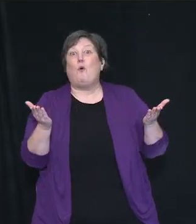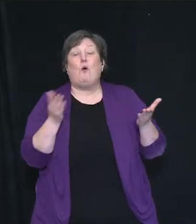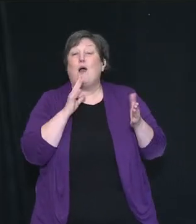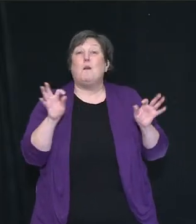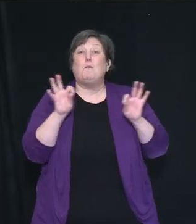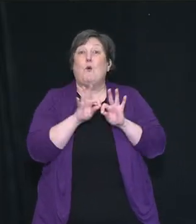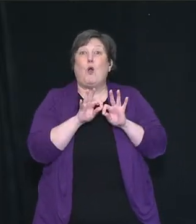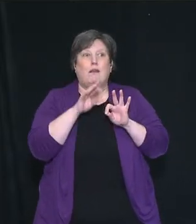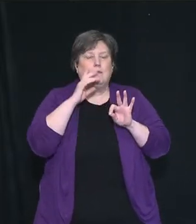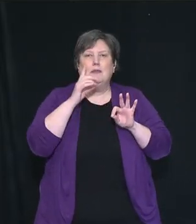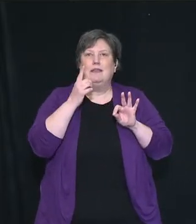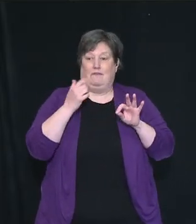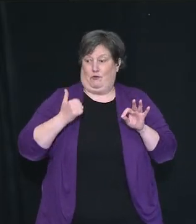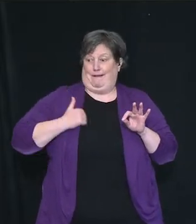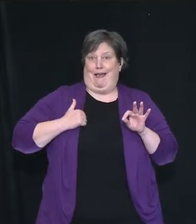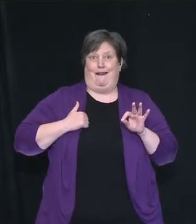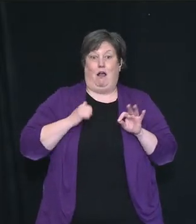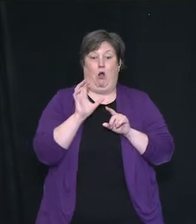multiculturalism.